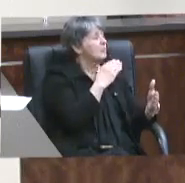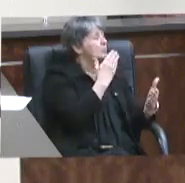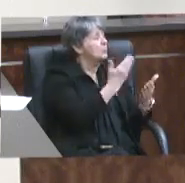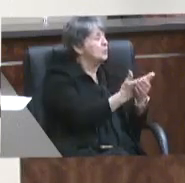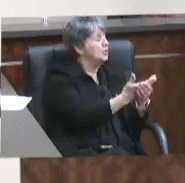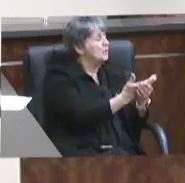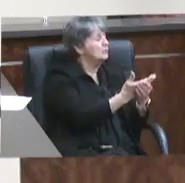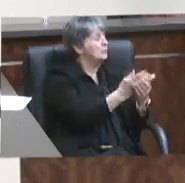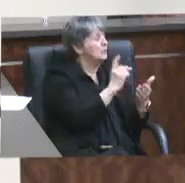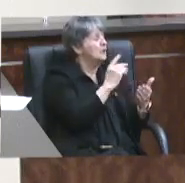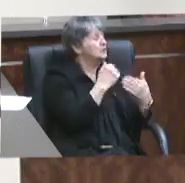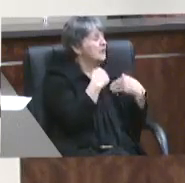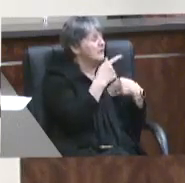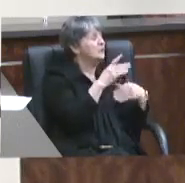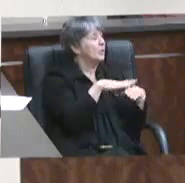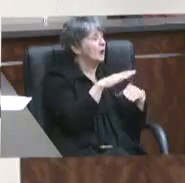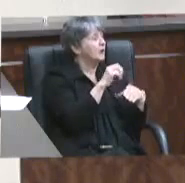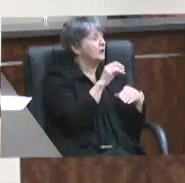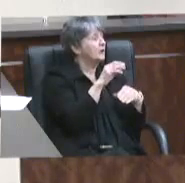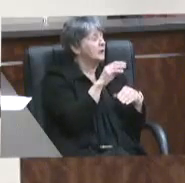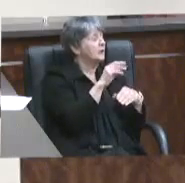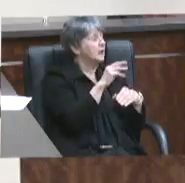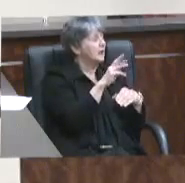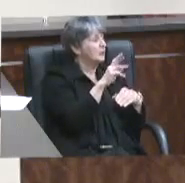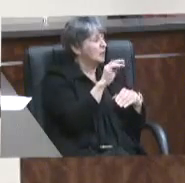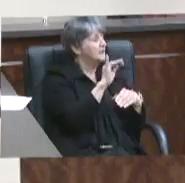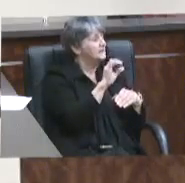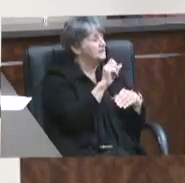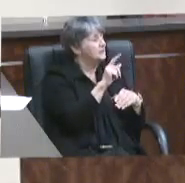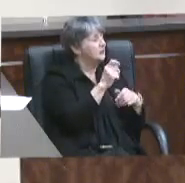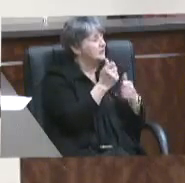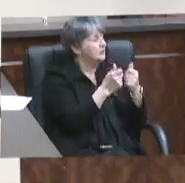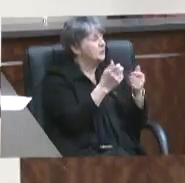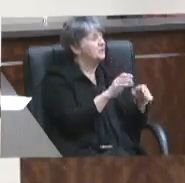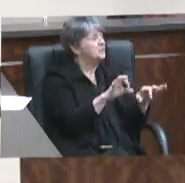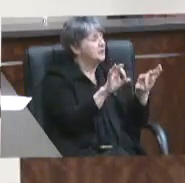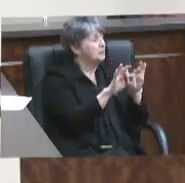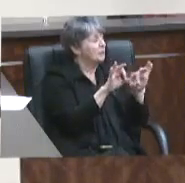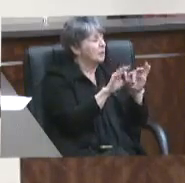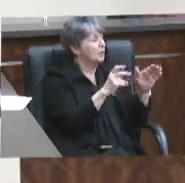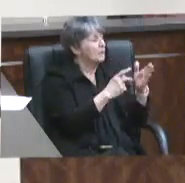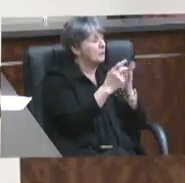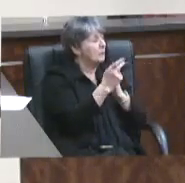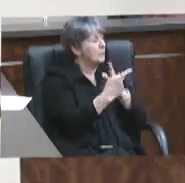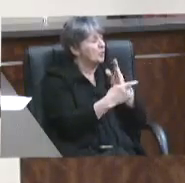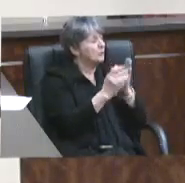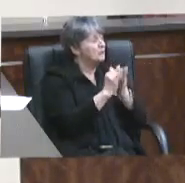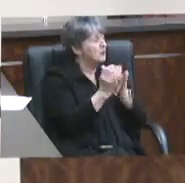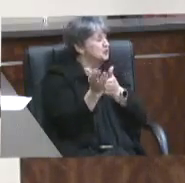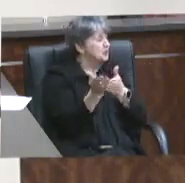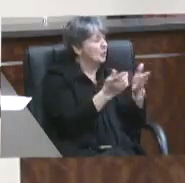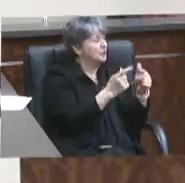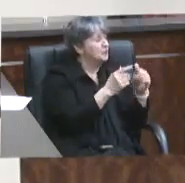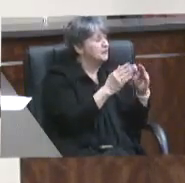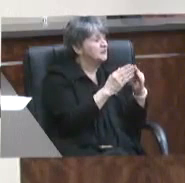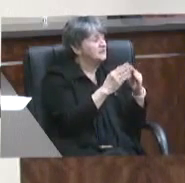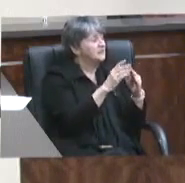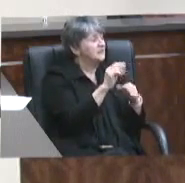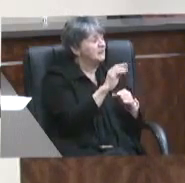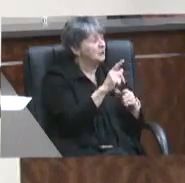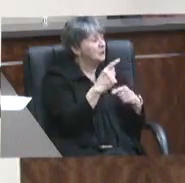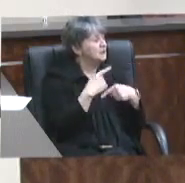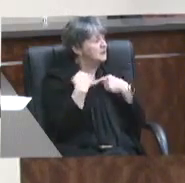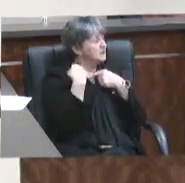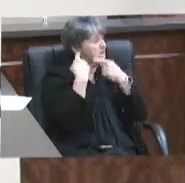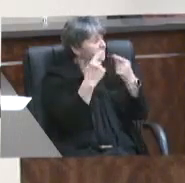you on camera. This is one of the most important initiatives that you have brought to the city of Laurel since I've been here, was getting